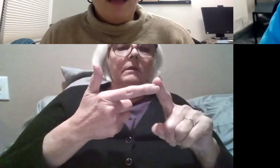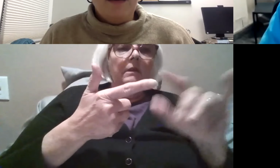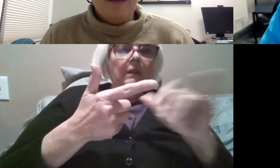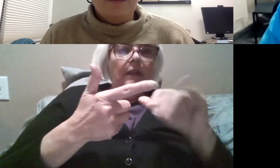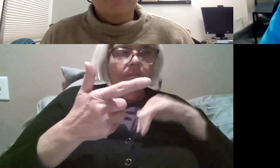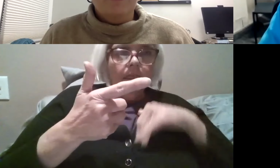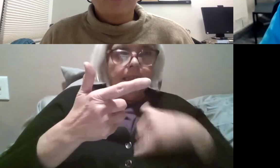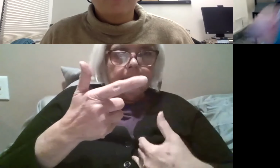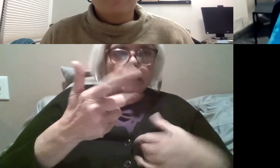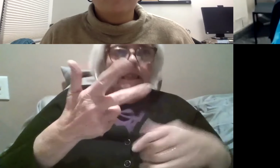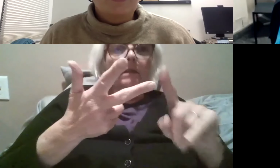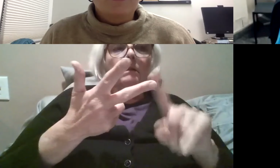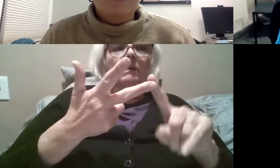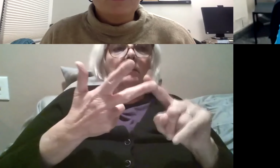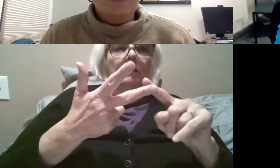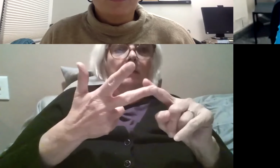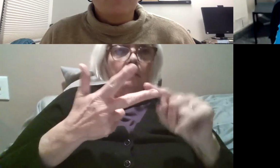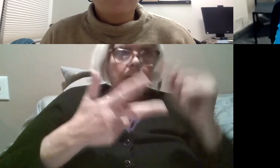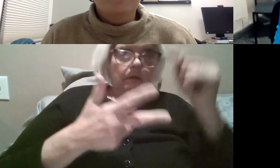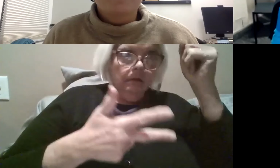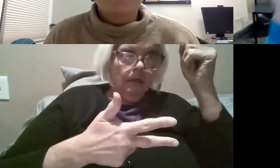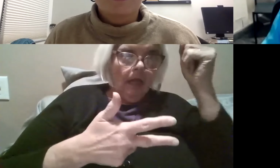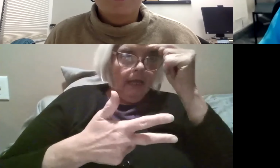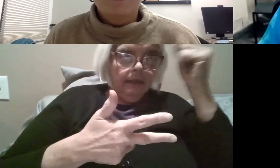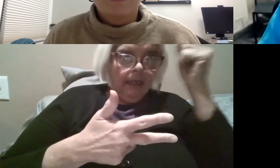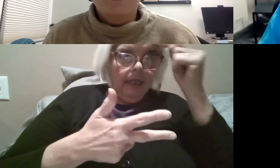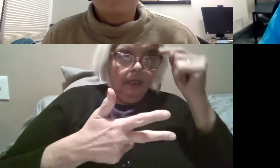fatigue, headache, and